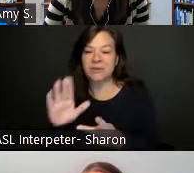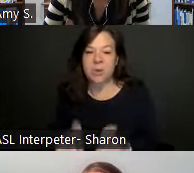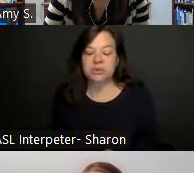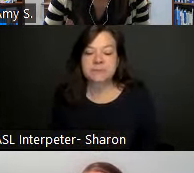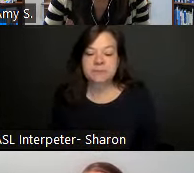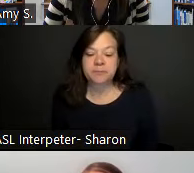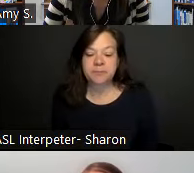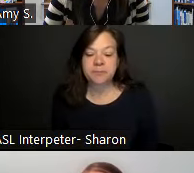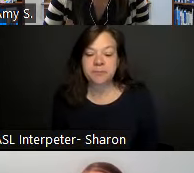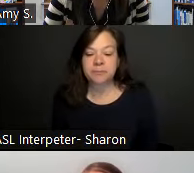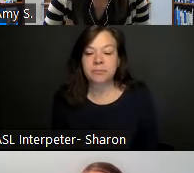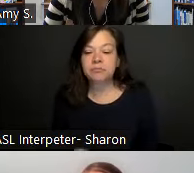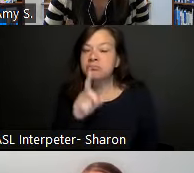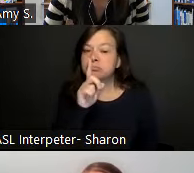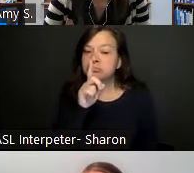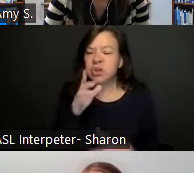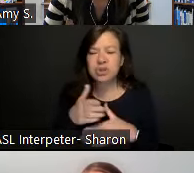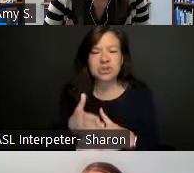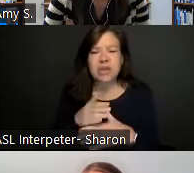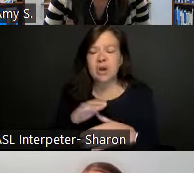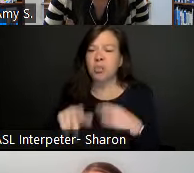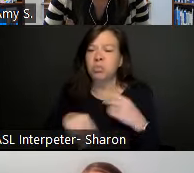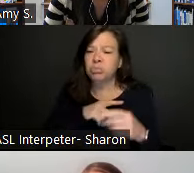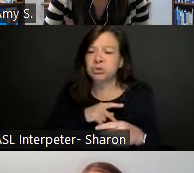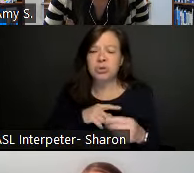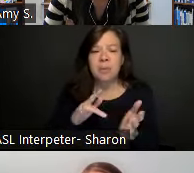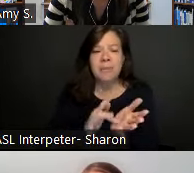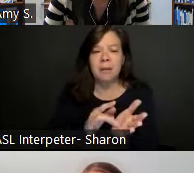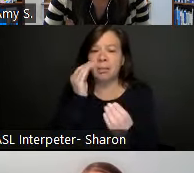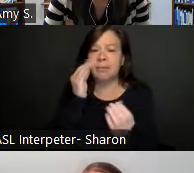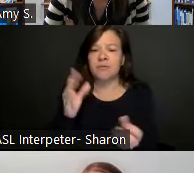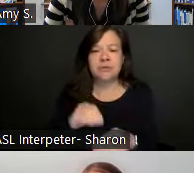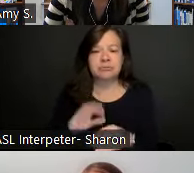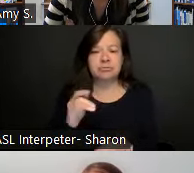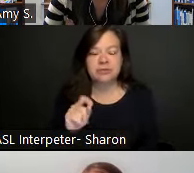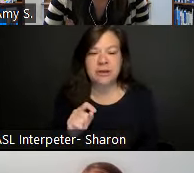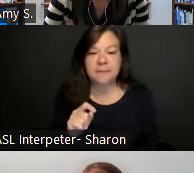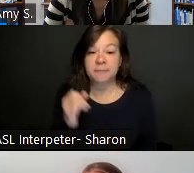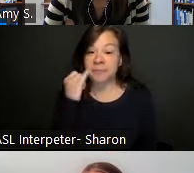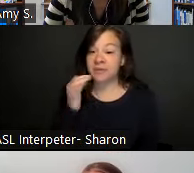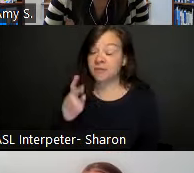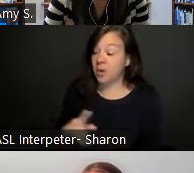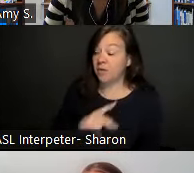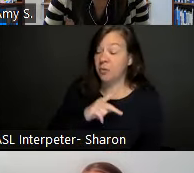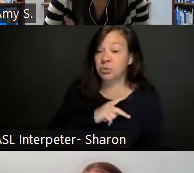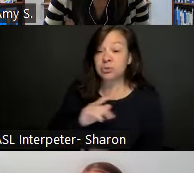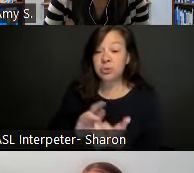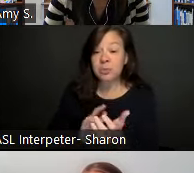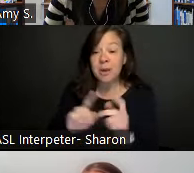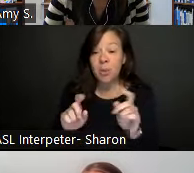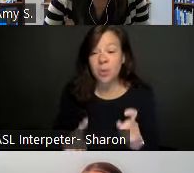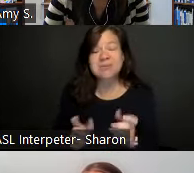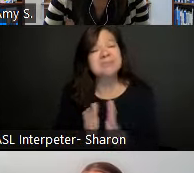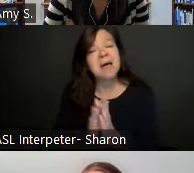Please do not share any personal medical information or questions in the chat. If you have a personal medical question, please ask your doctor.